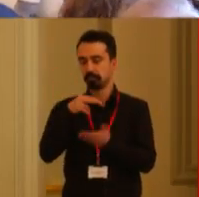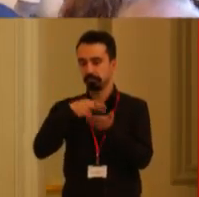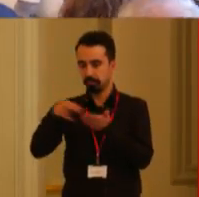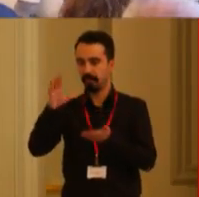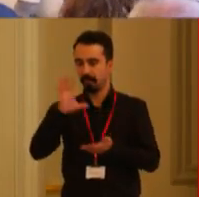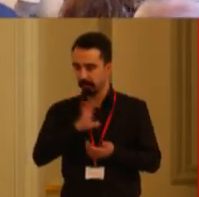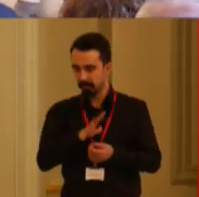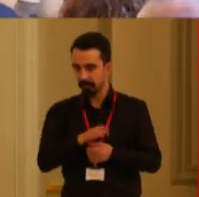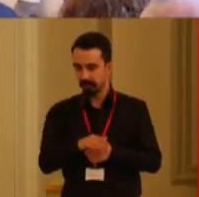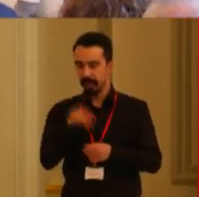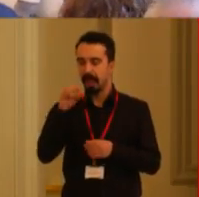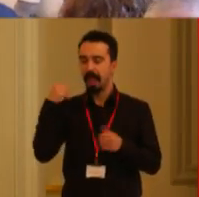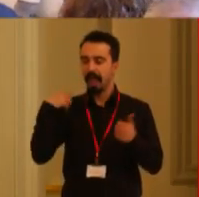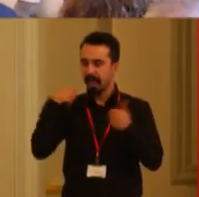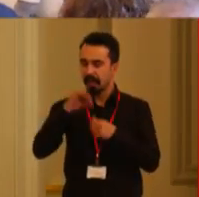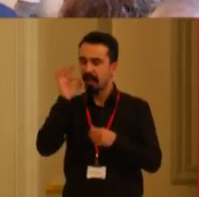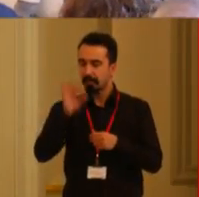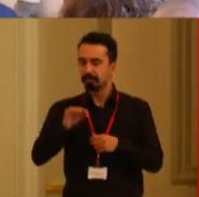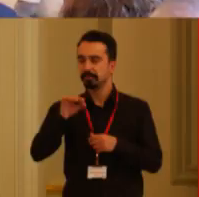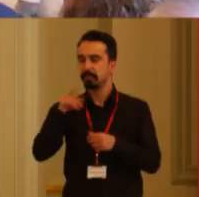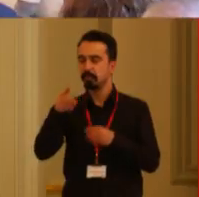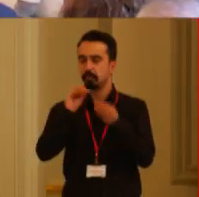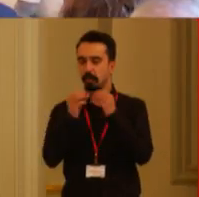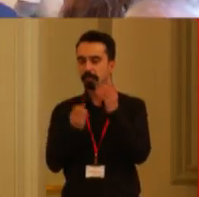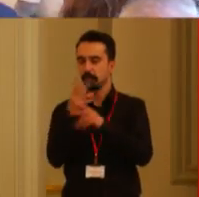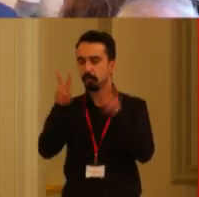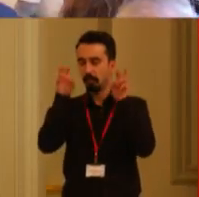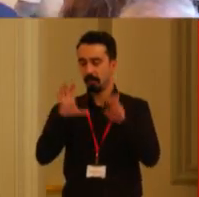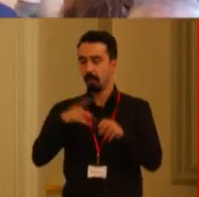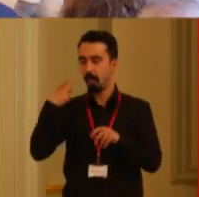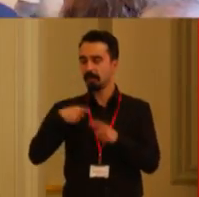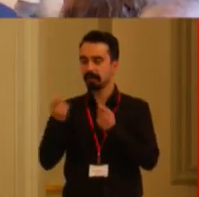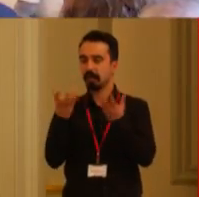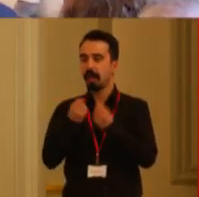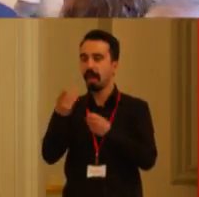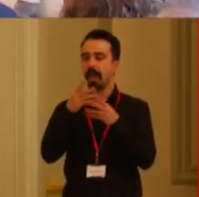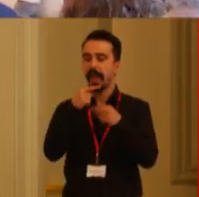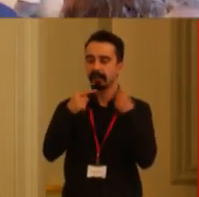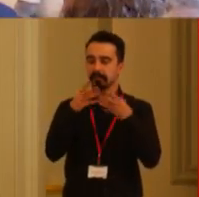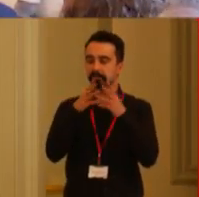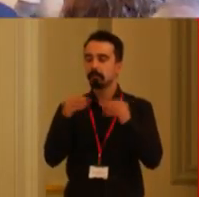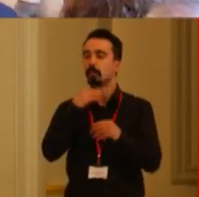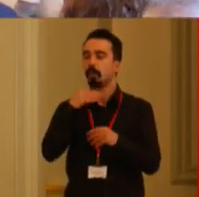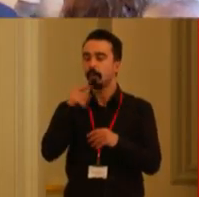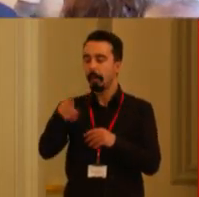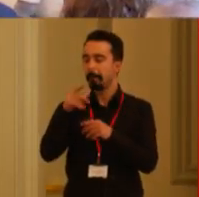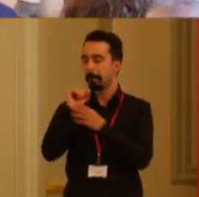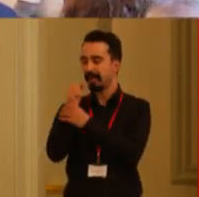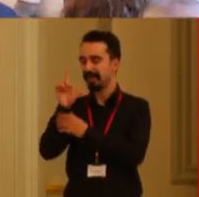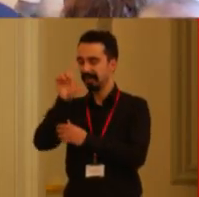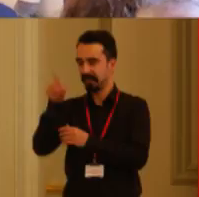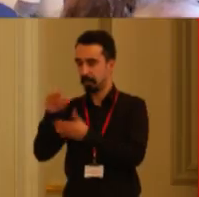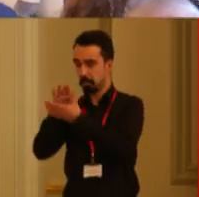public sector via public policy making. And there's always a shortage. And it's like the reality remains, still